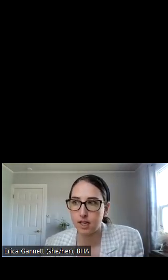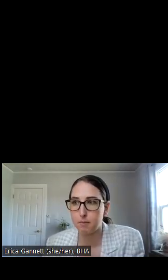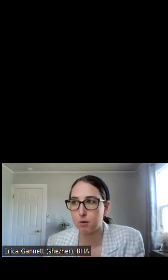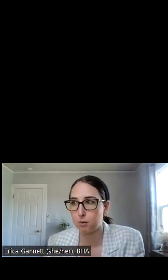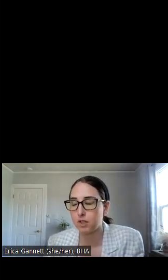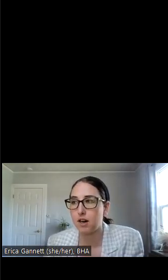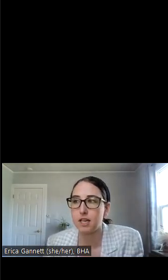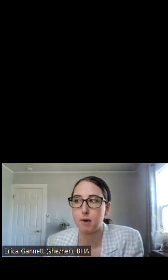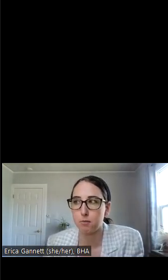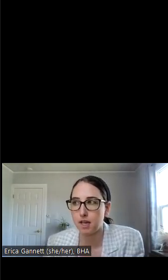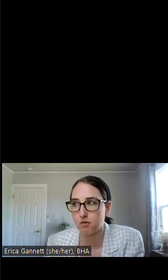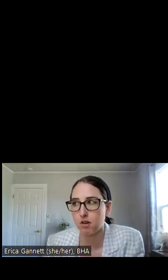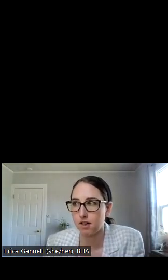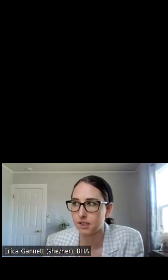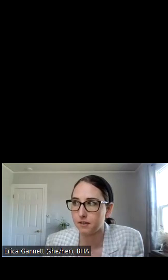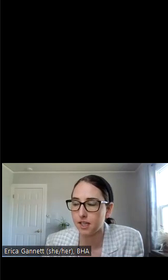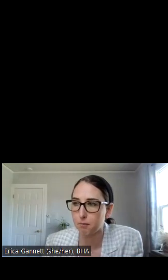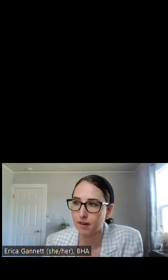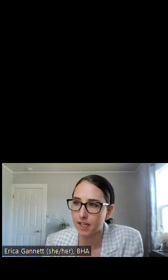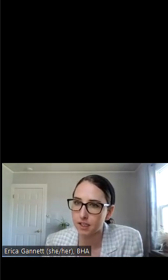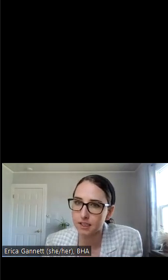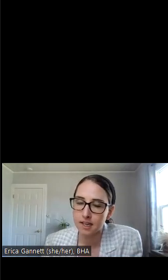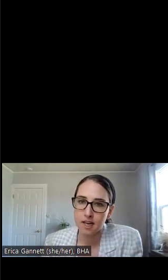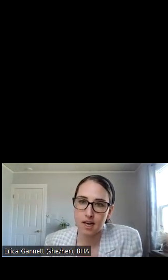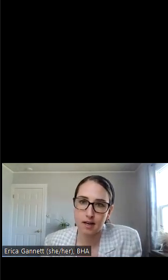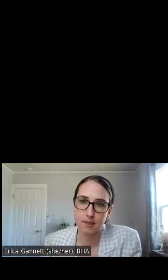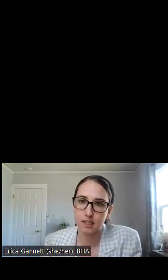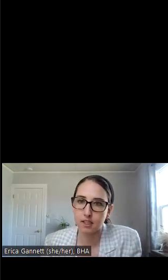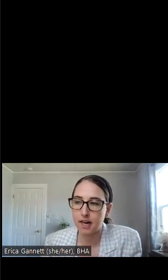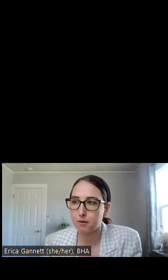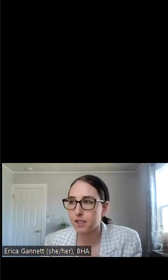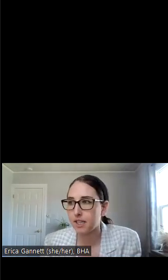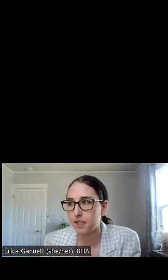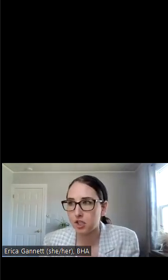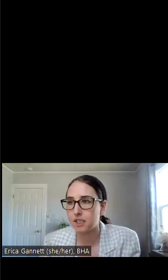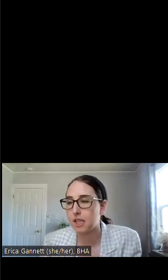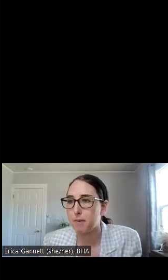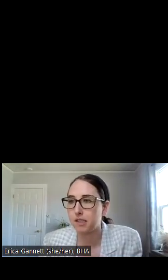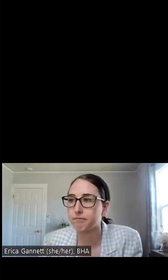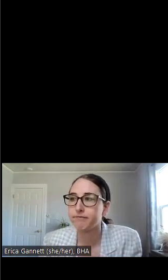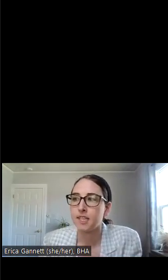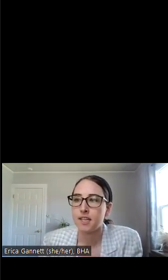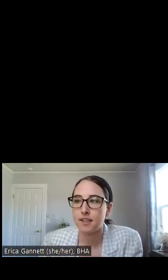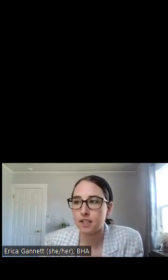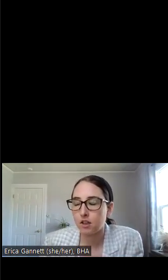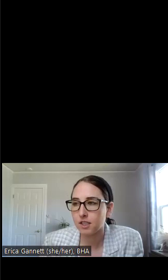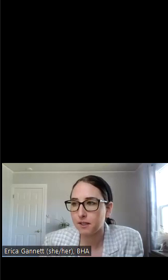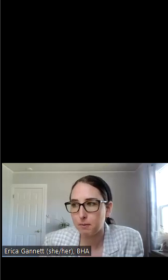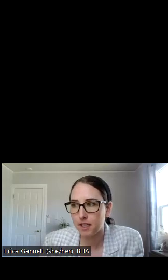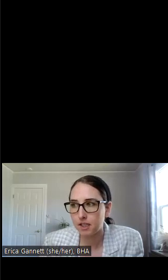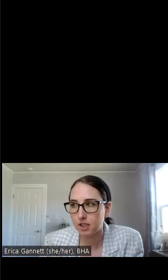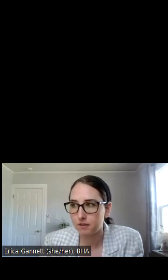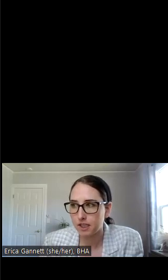what we're talking about when we're talking about behavioral health safety net providers. That's clarified through the definitions in the bill. And then it